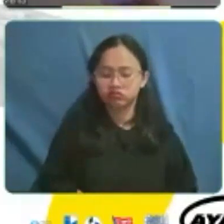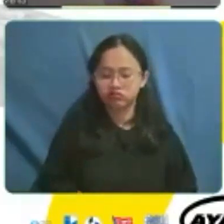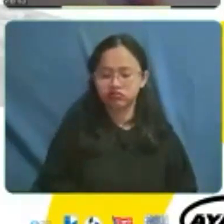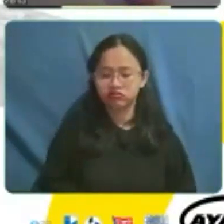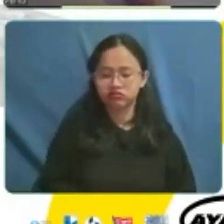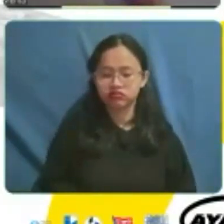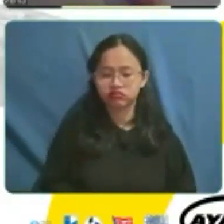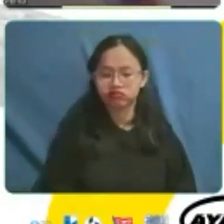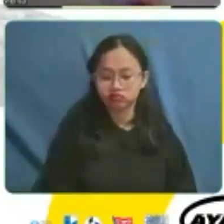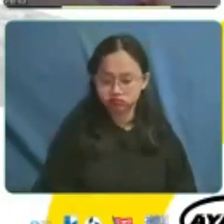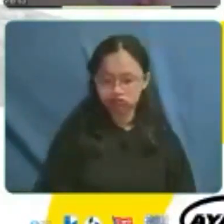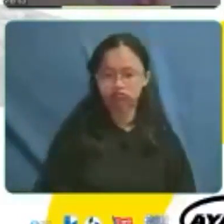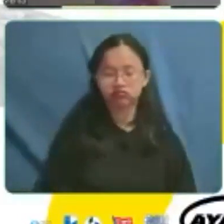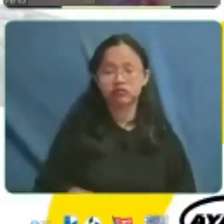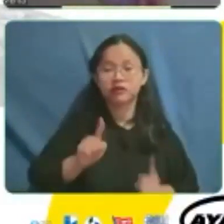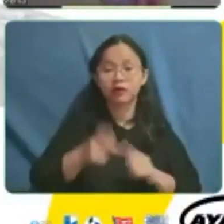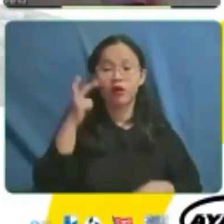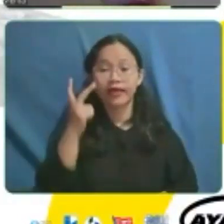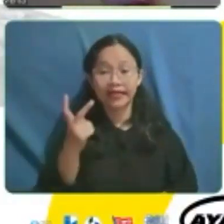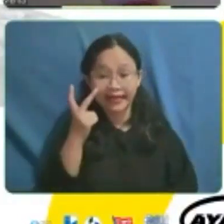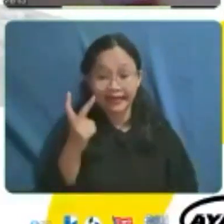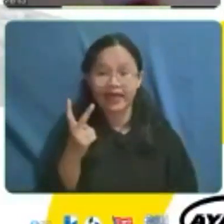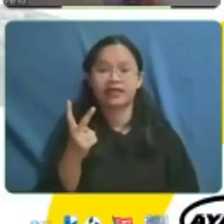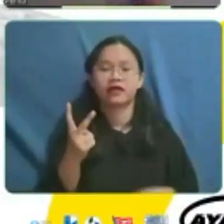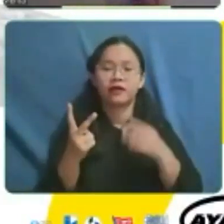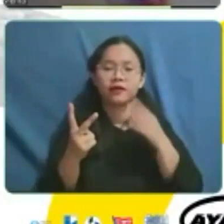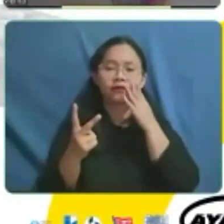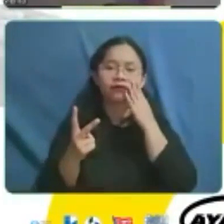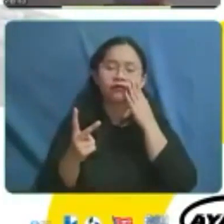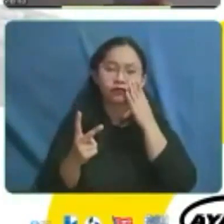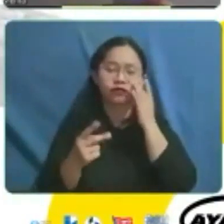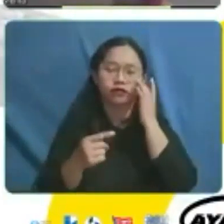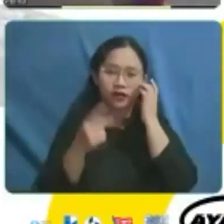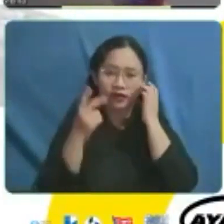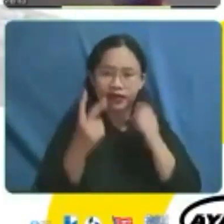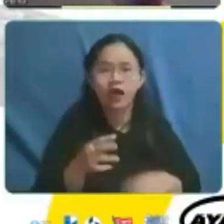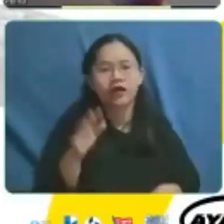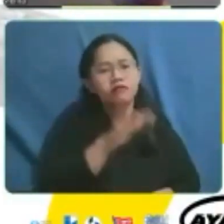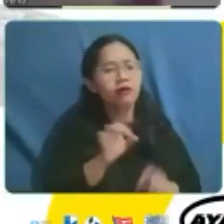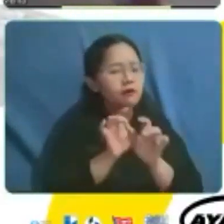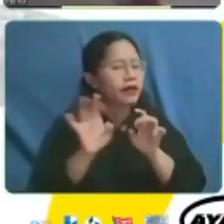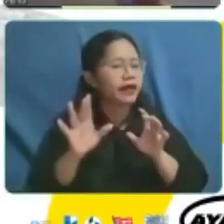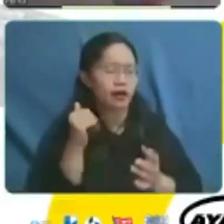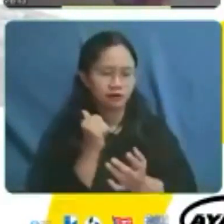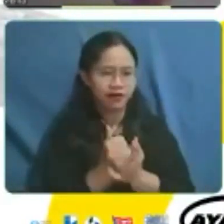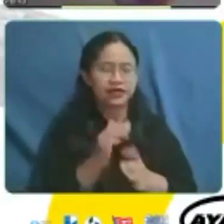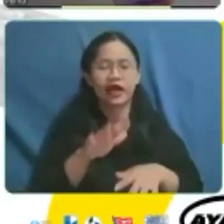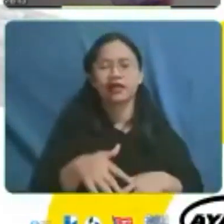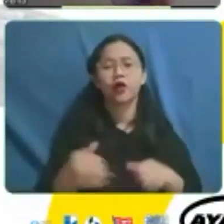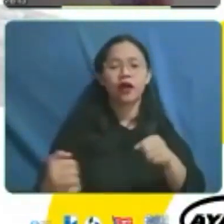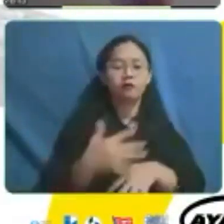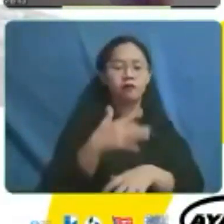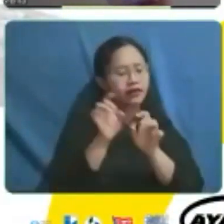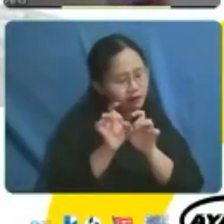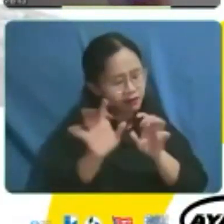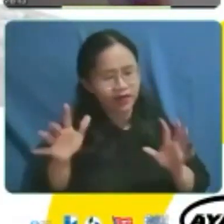geographies. So you may want to think about, for example, whether the poor are more exposed. Are there certain